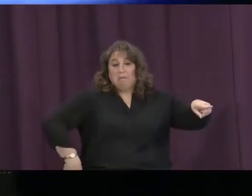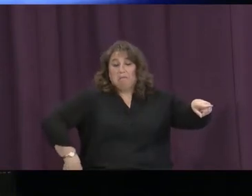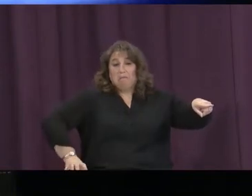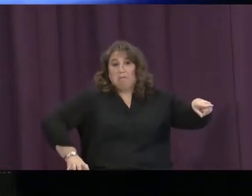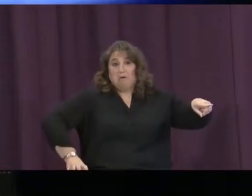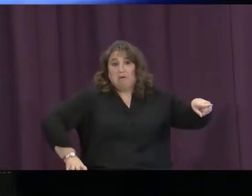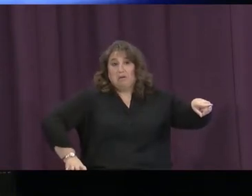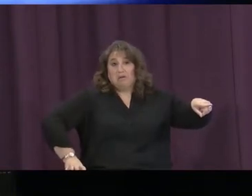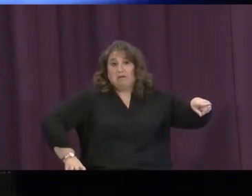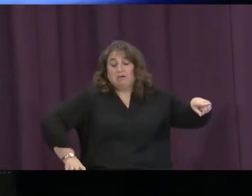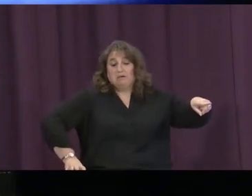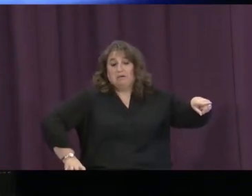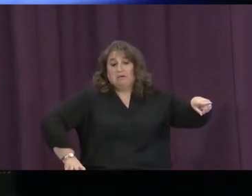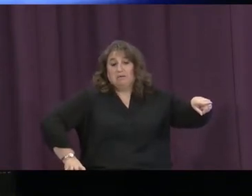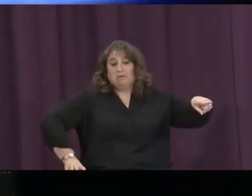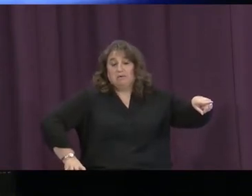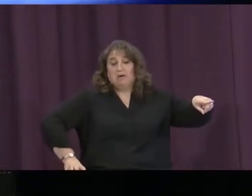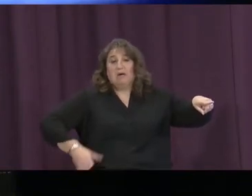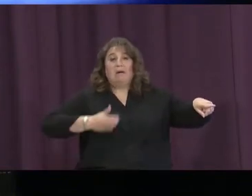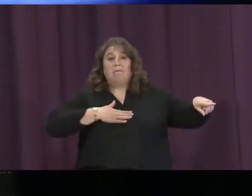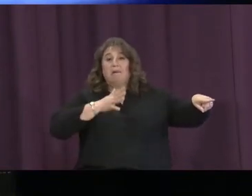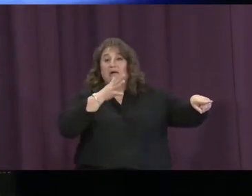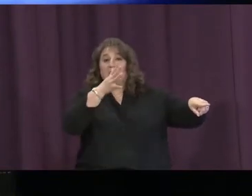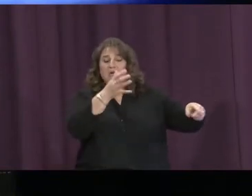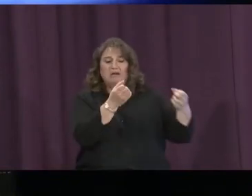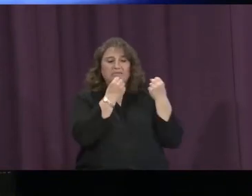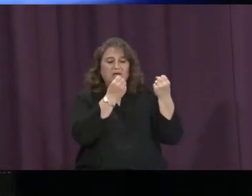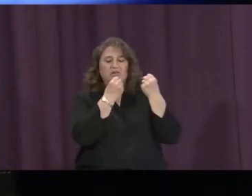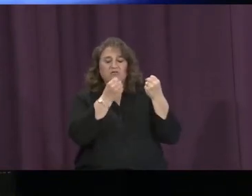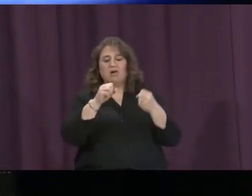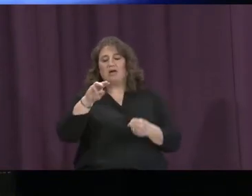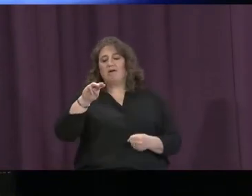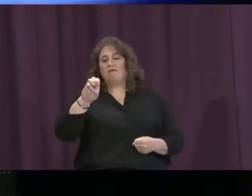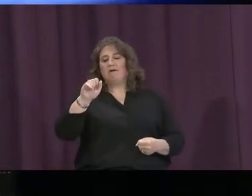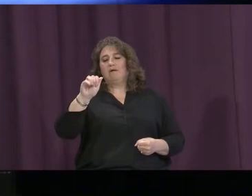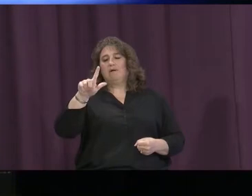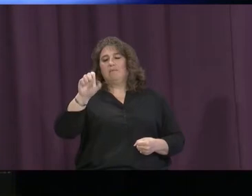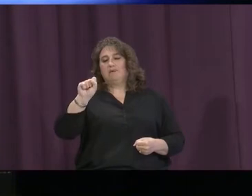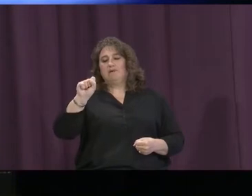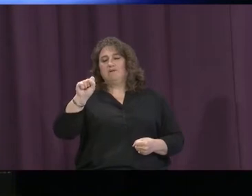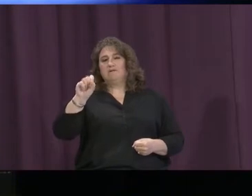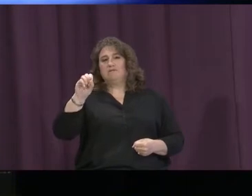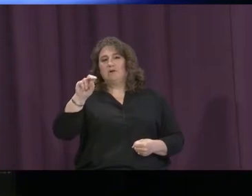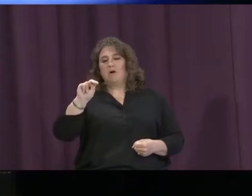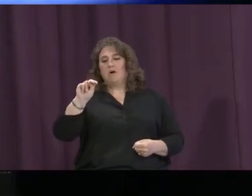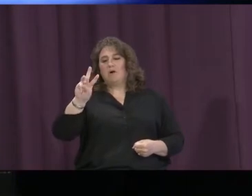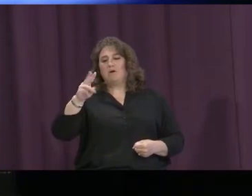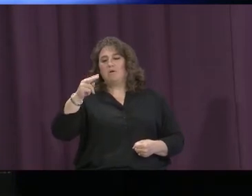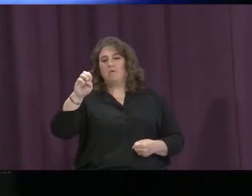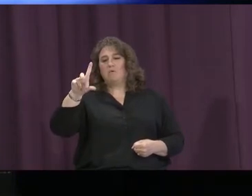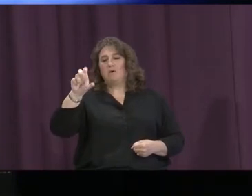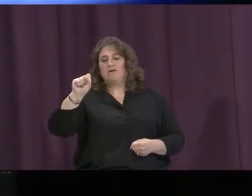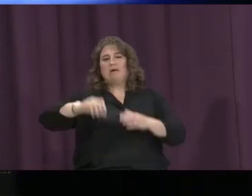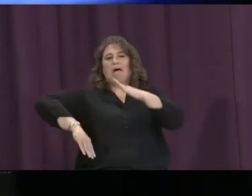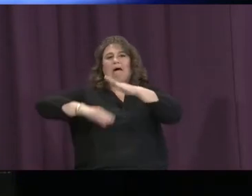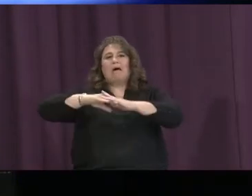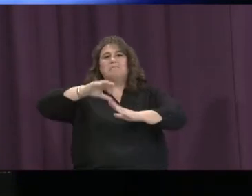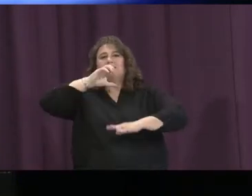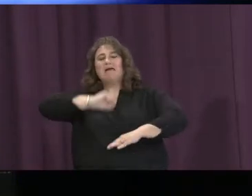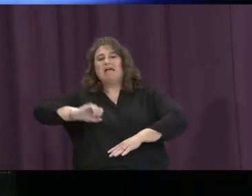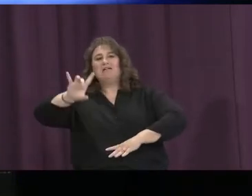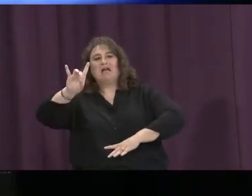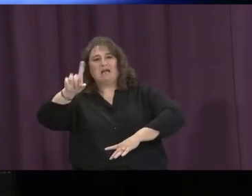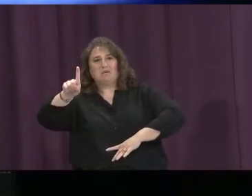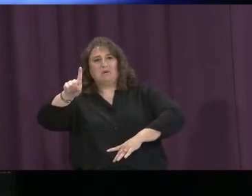she's driven, um, meals on wheels to people, you know, up through age 81. Right. And so, um, she could probably bowl pretty fine,